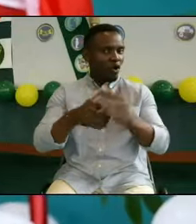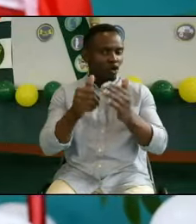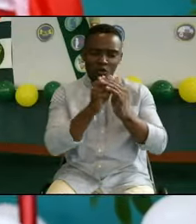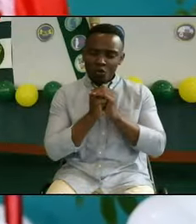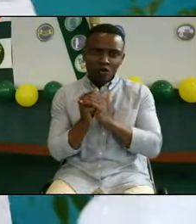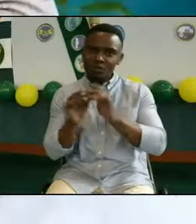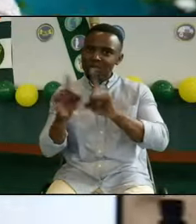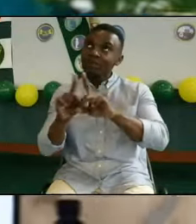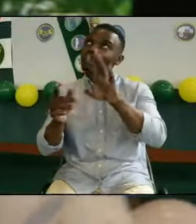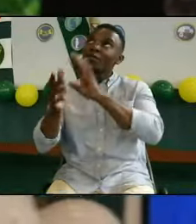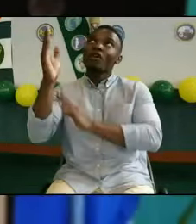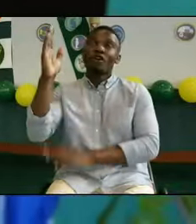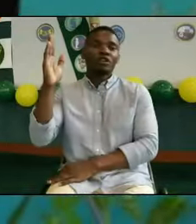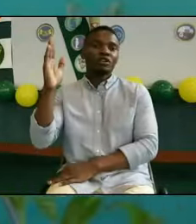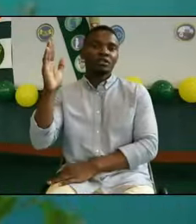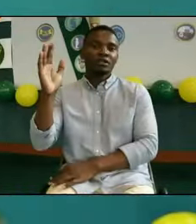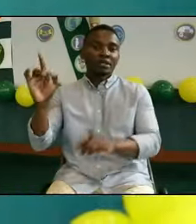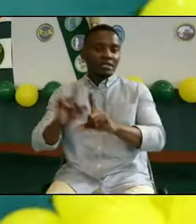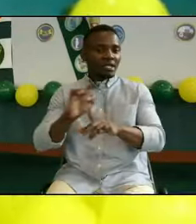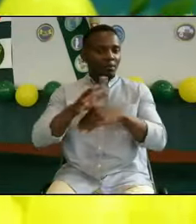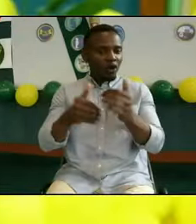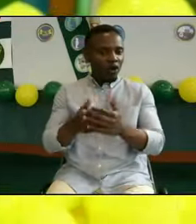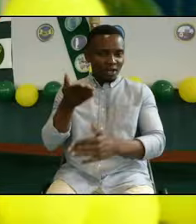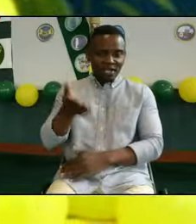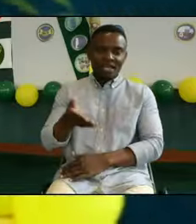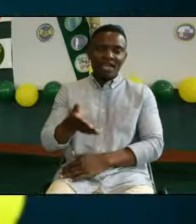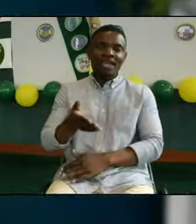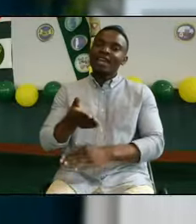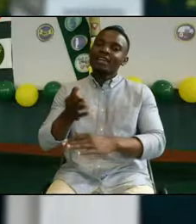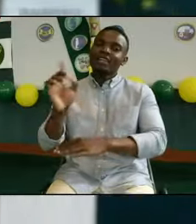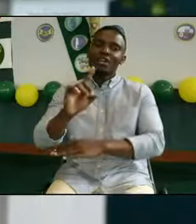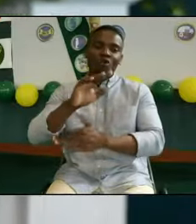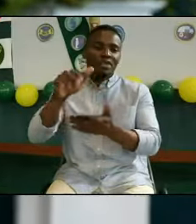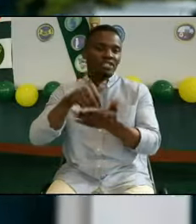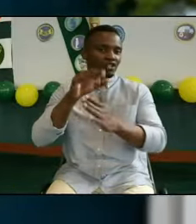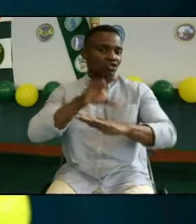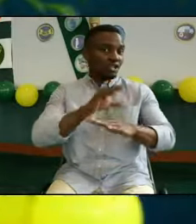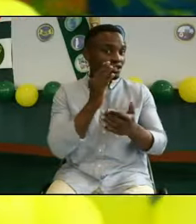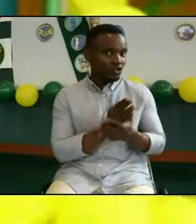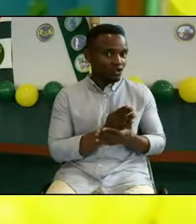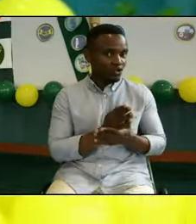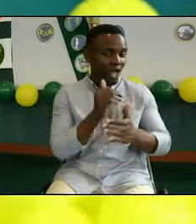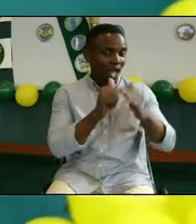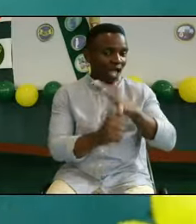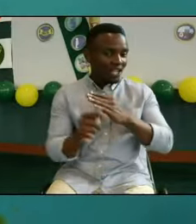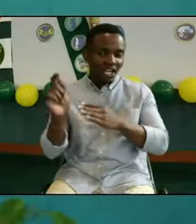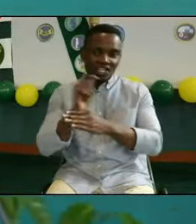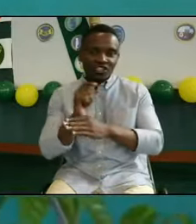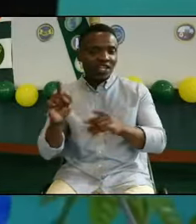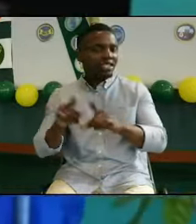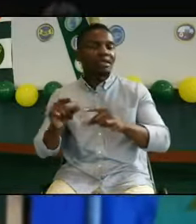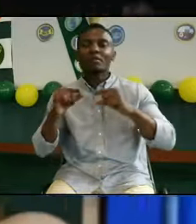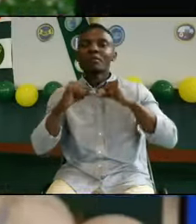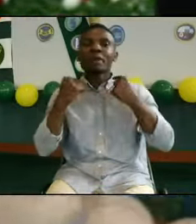it? We are all in the same Nairobi Mighty Central SDA Church, isn't it? Under the training of the same pastors,